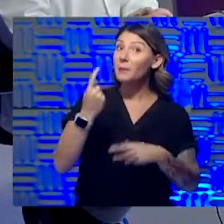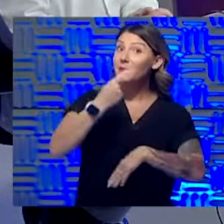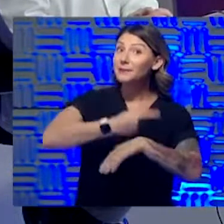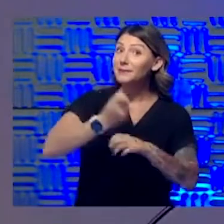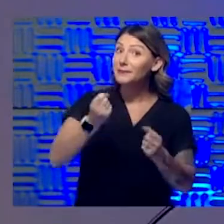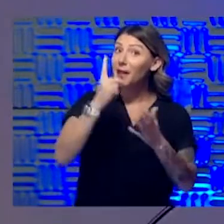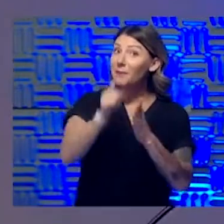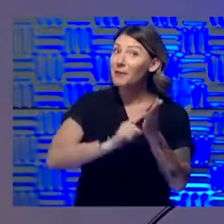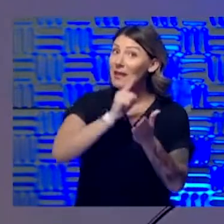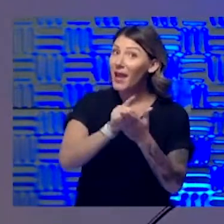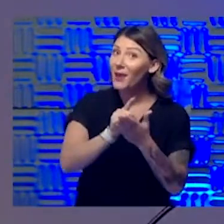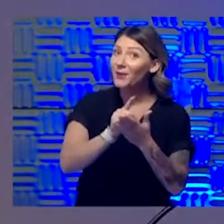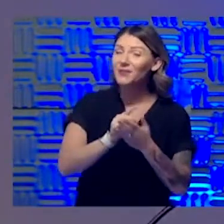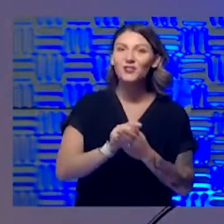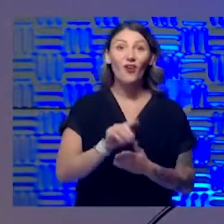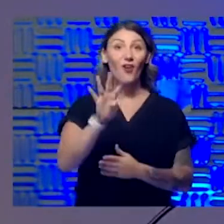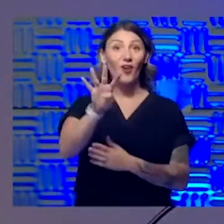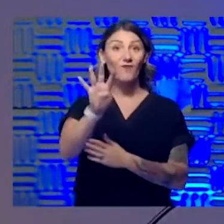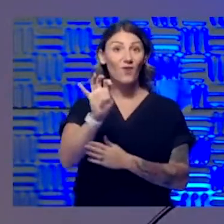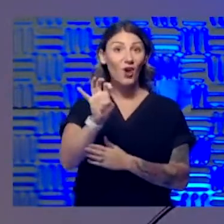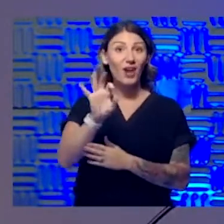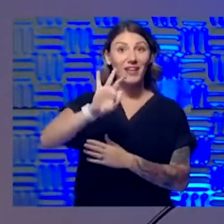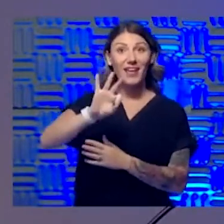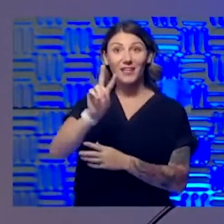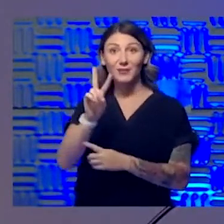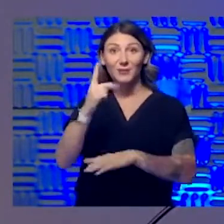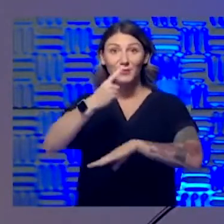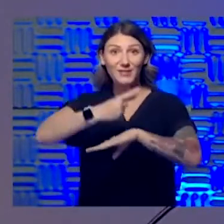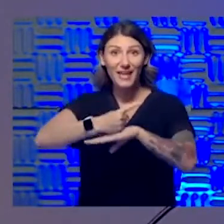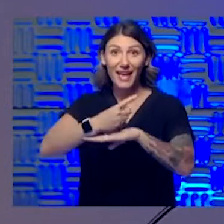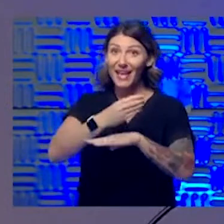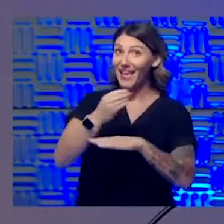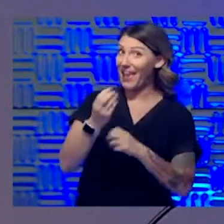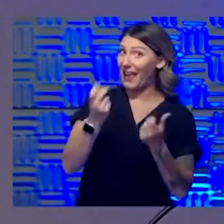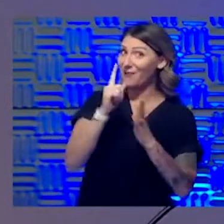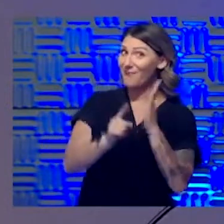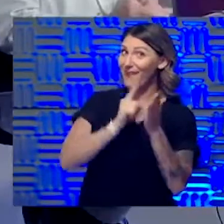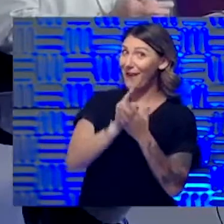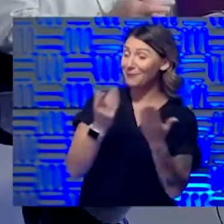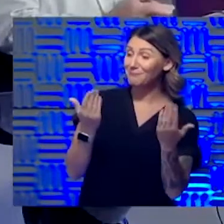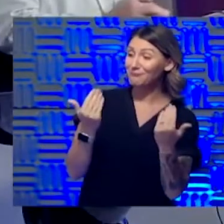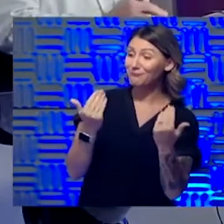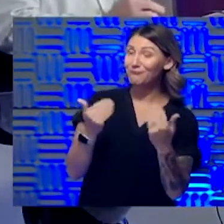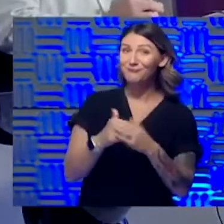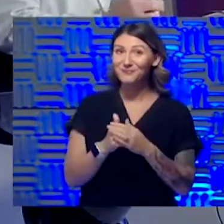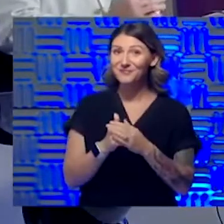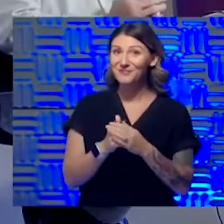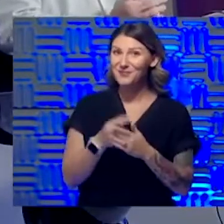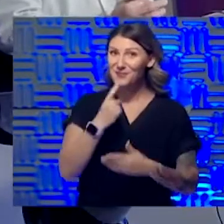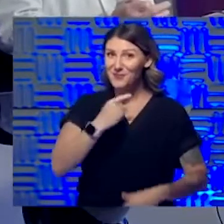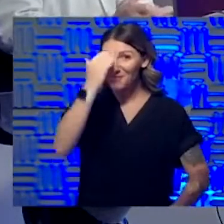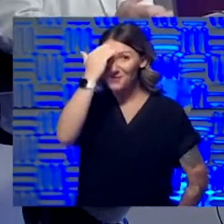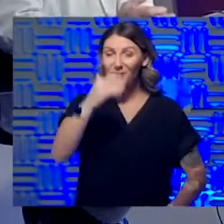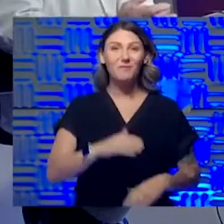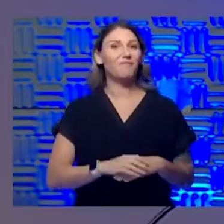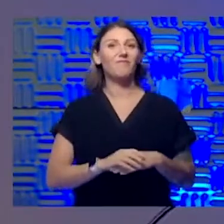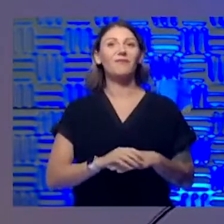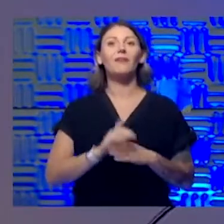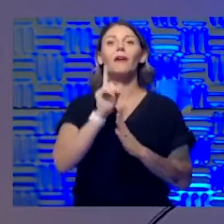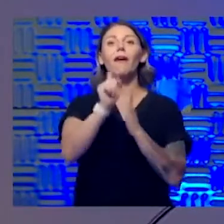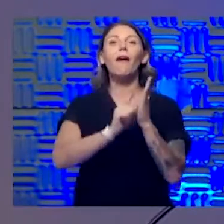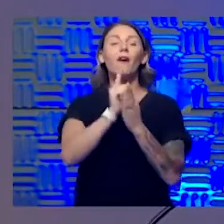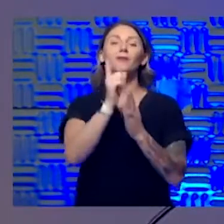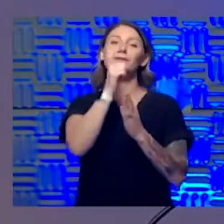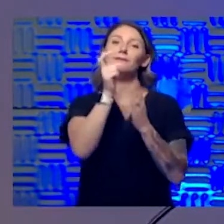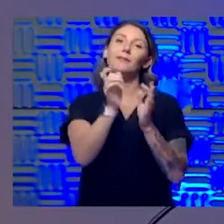hours? 492 days. And how many hours? Come on, you're usually sharper than that, brother. Well, the hours aren't as